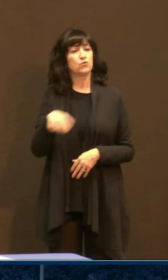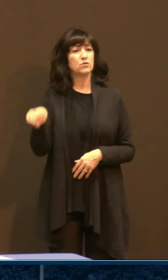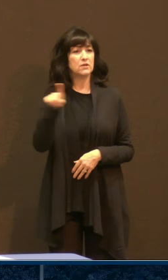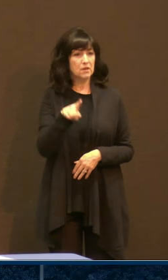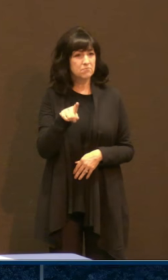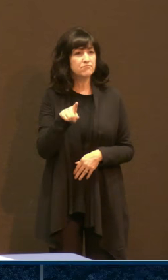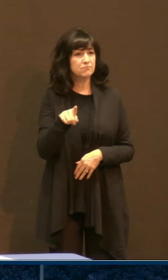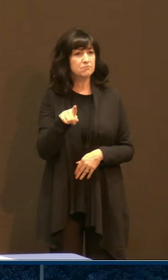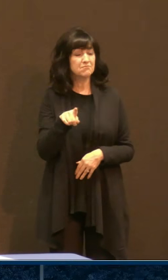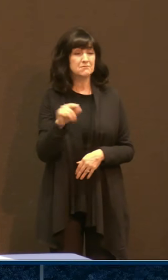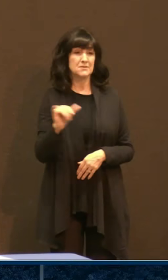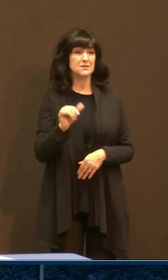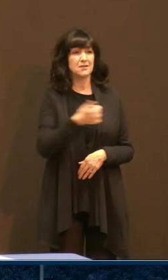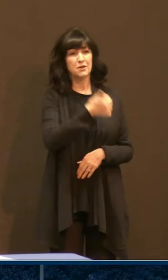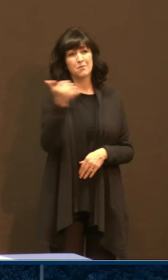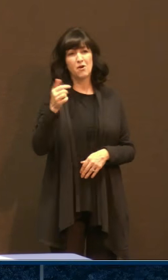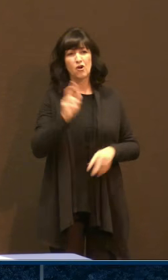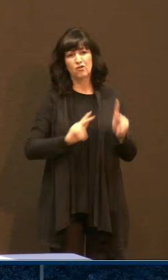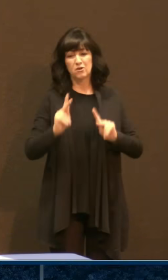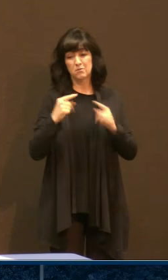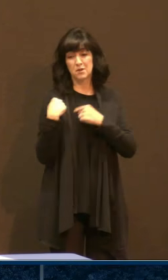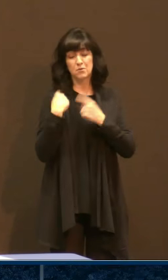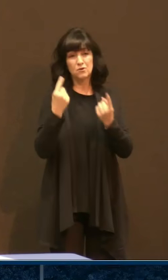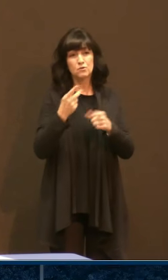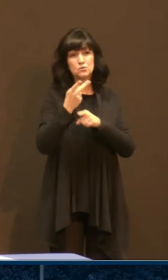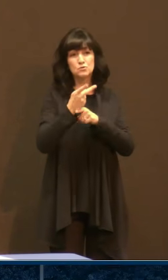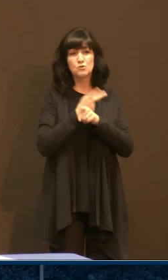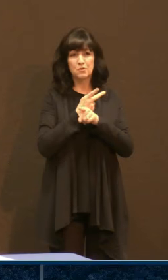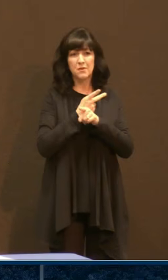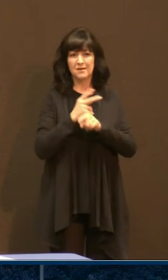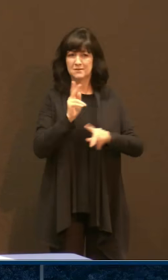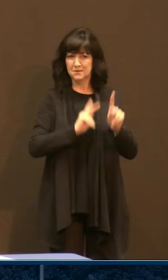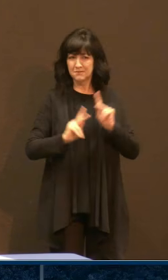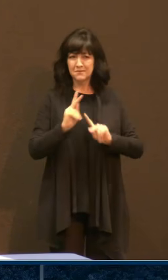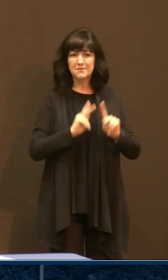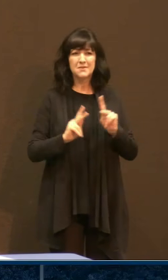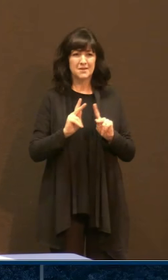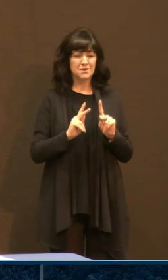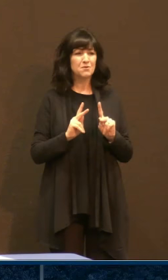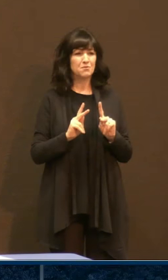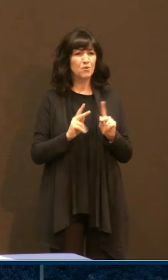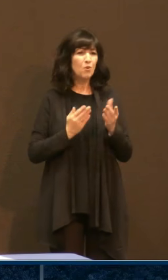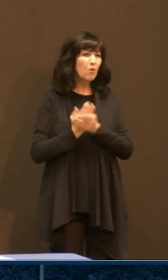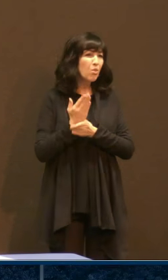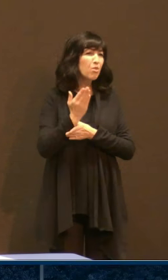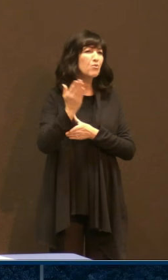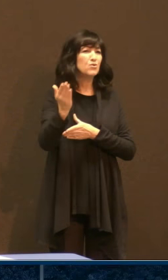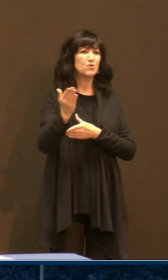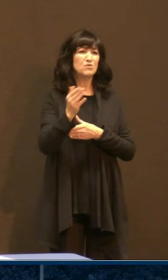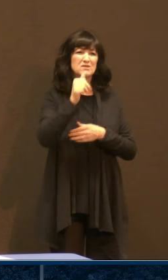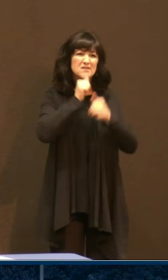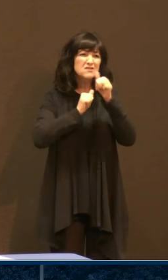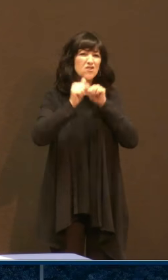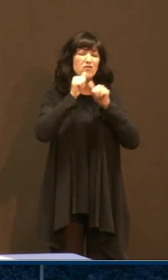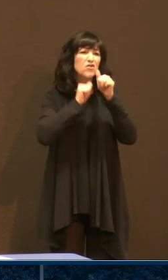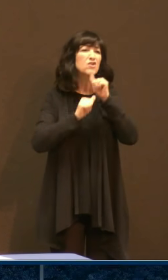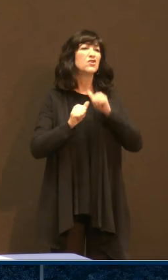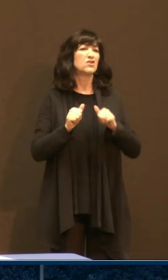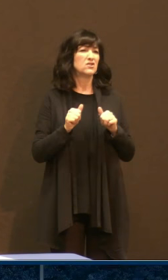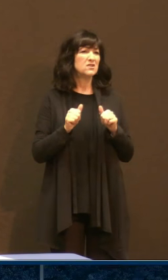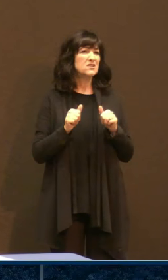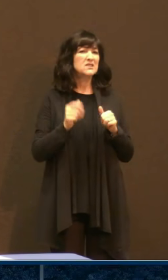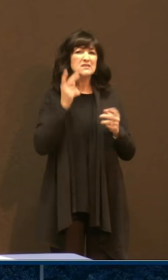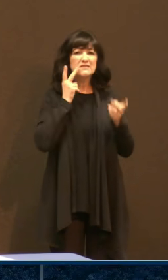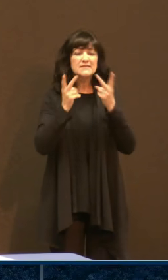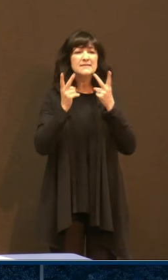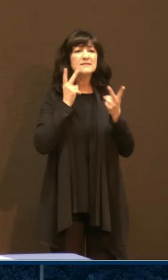last 2 months. And I also hear the anguish in the small business owners,